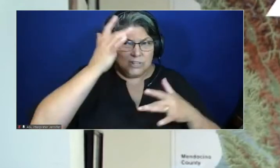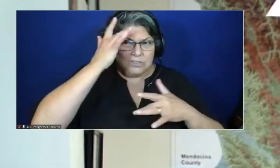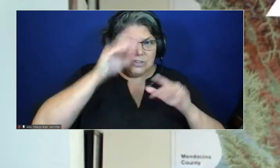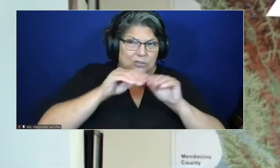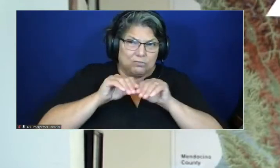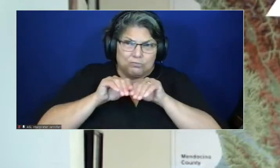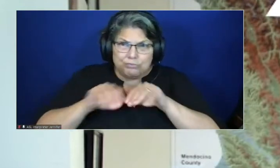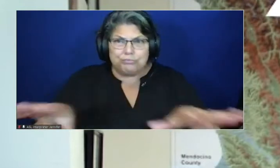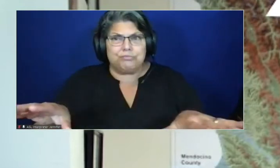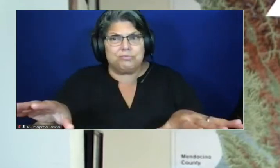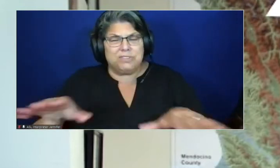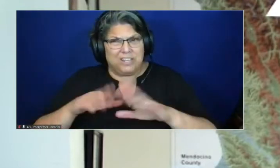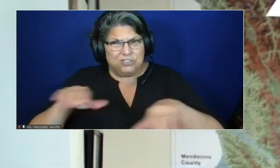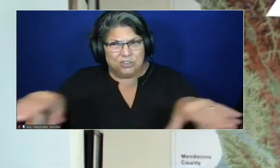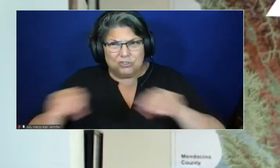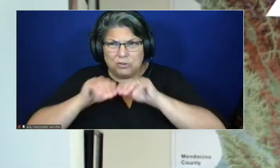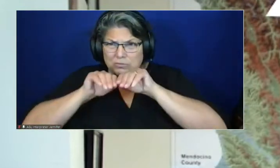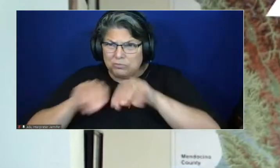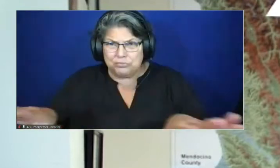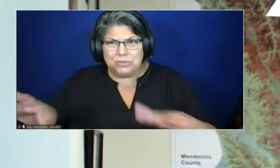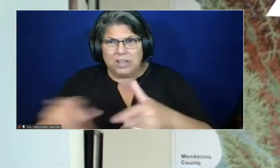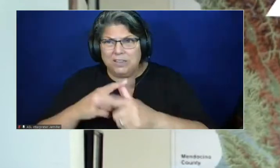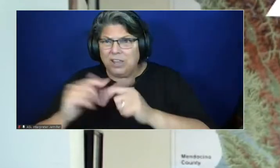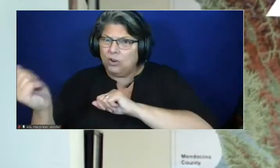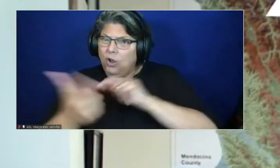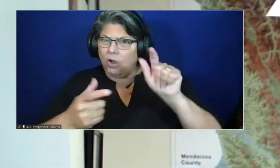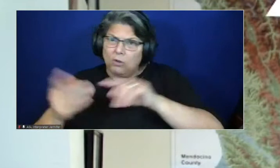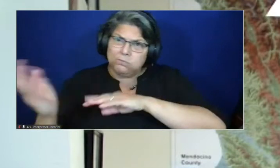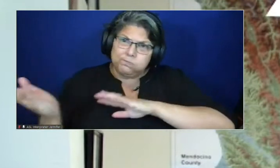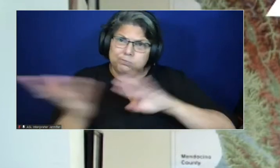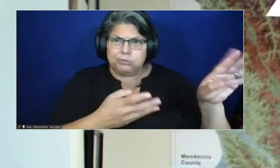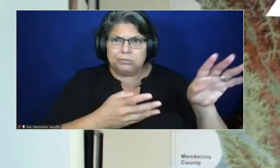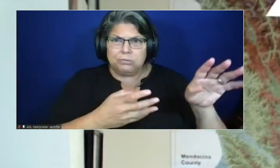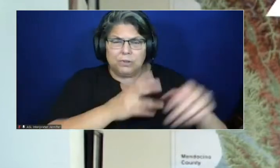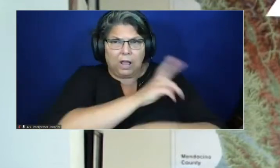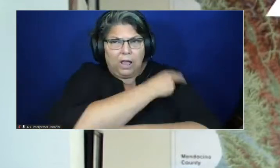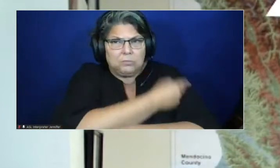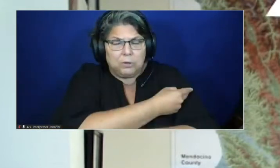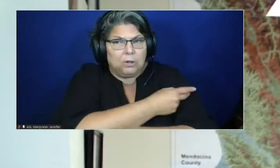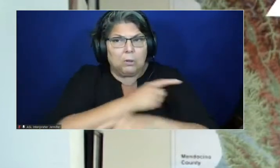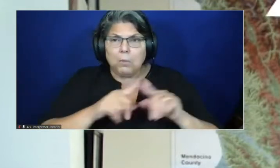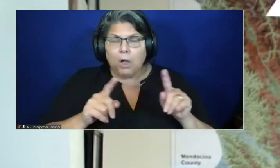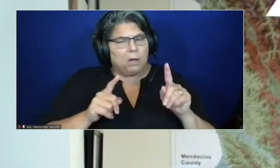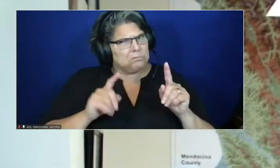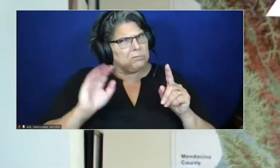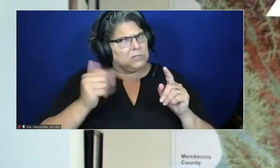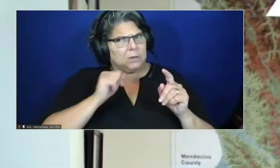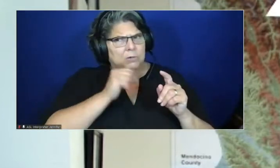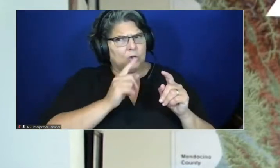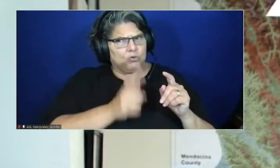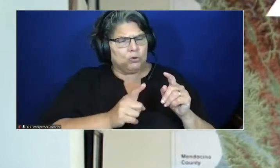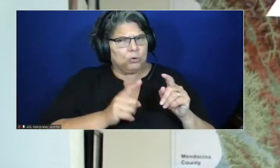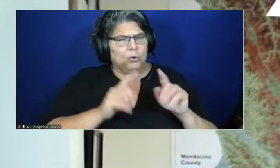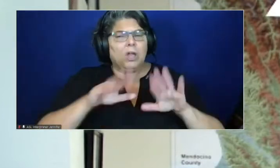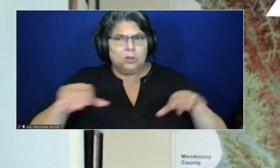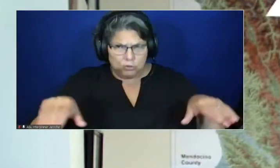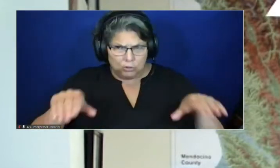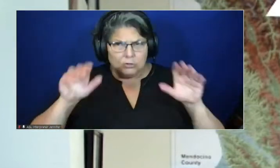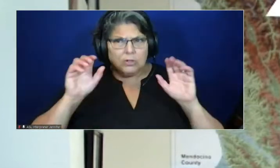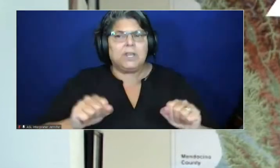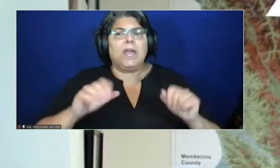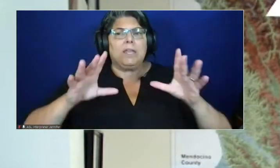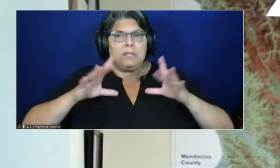in a hospital. We found out that that was not the case. They can contact it, and they can contract it. They can get the